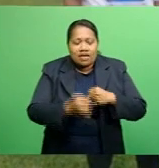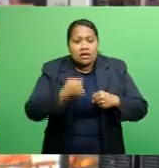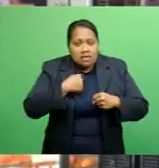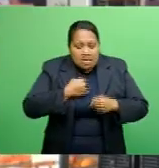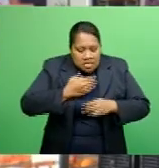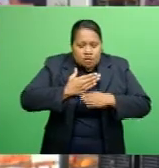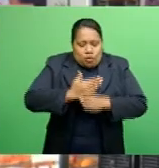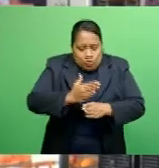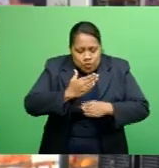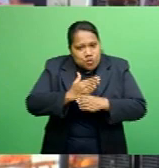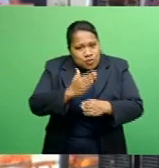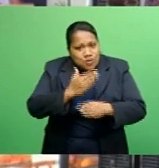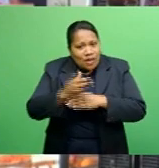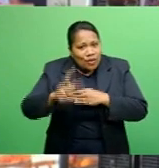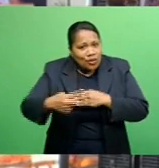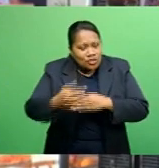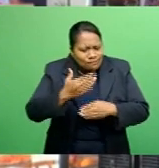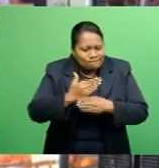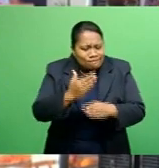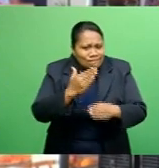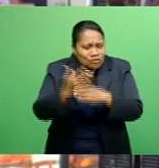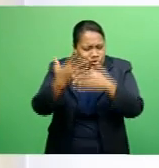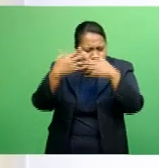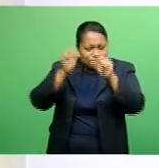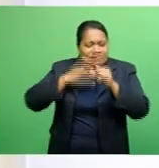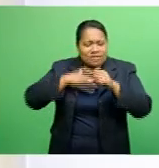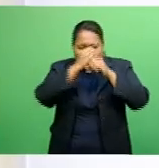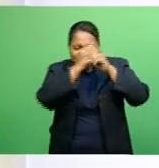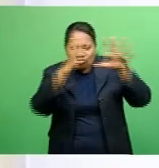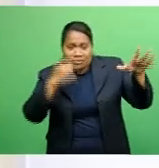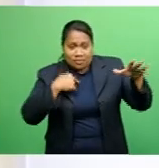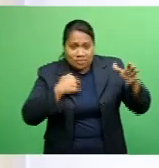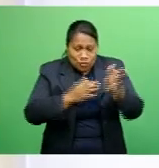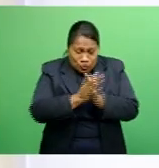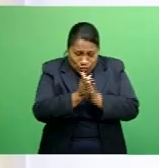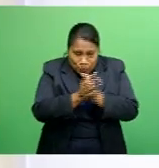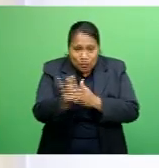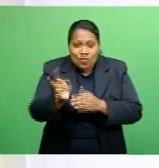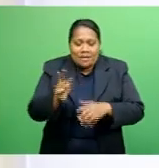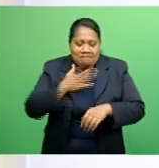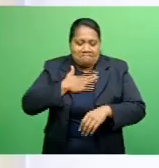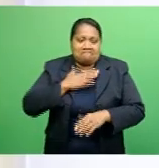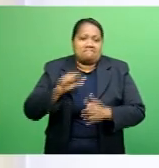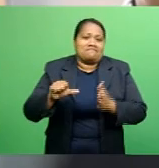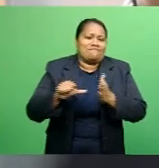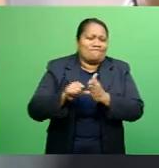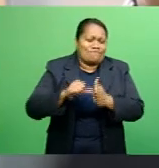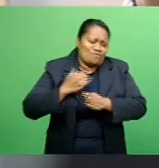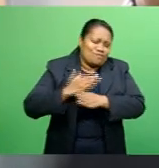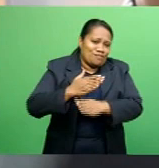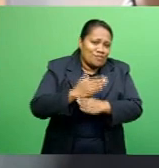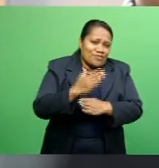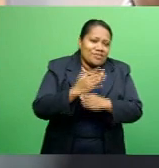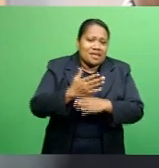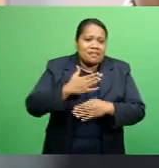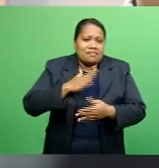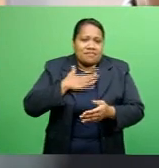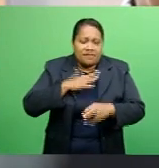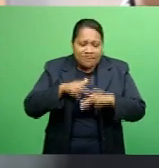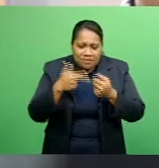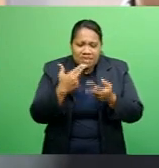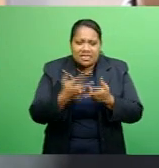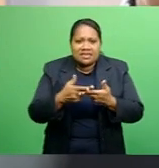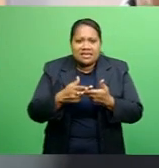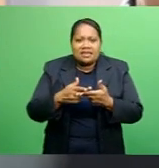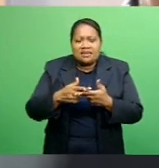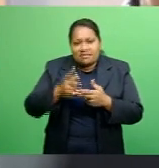dream. My motivation was my hard work, my family support, employee support, and